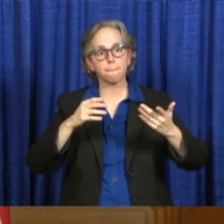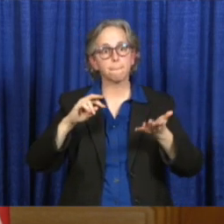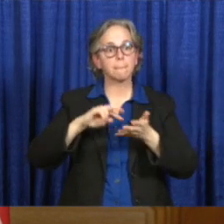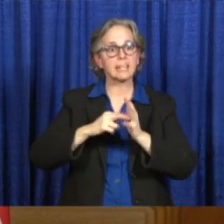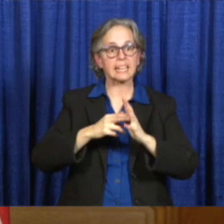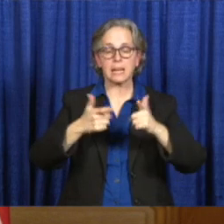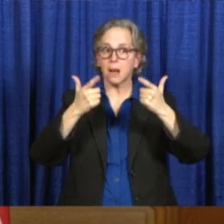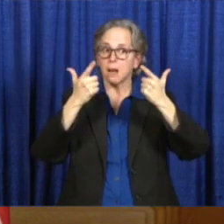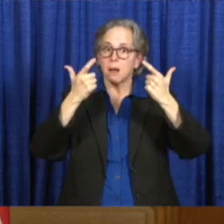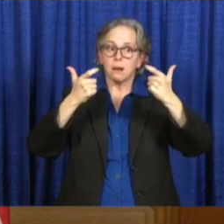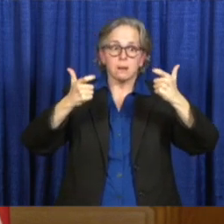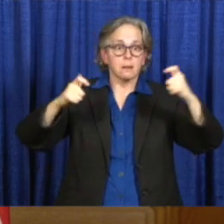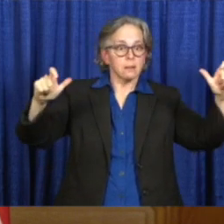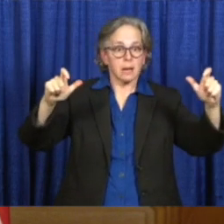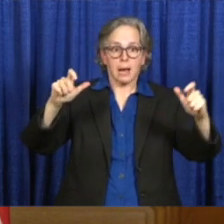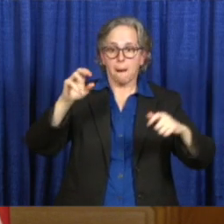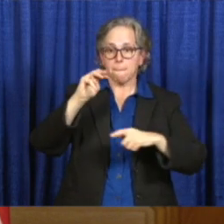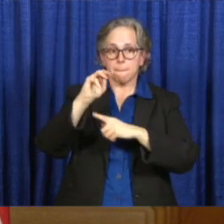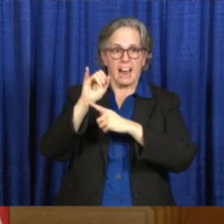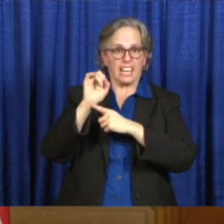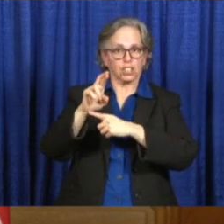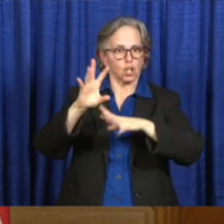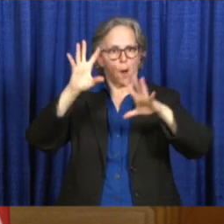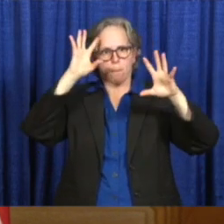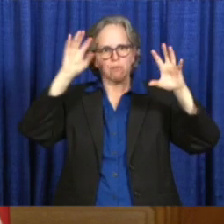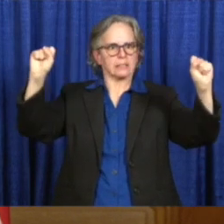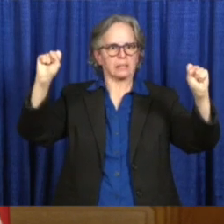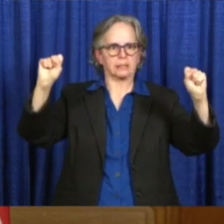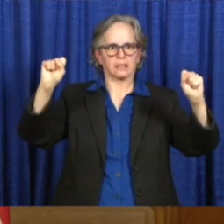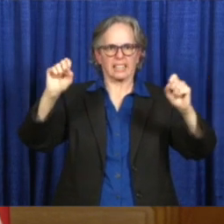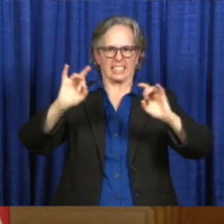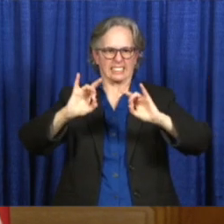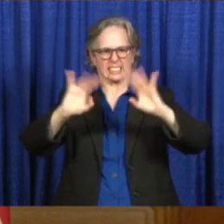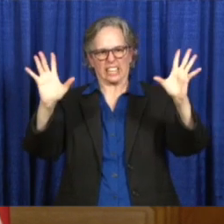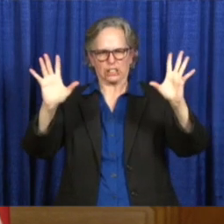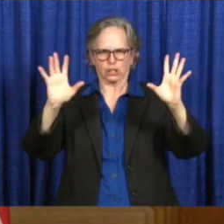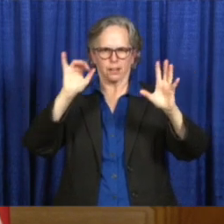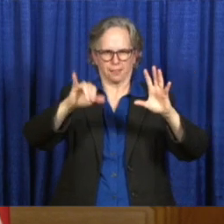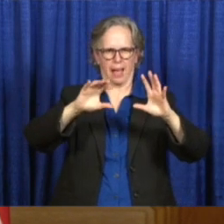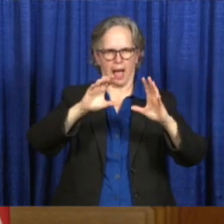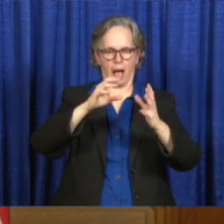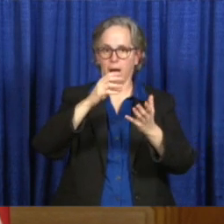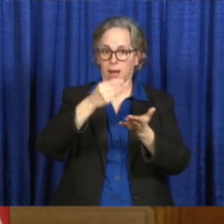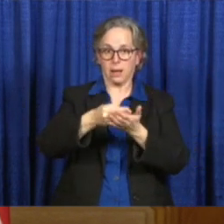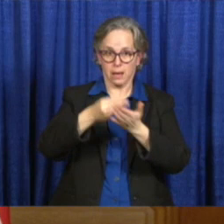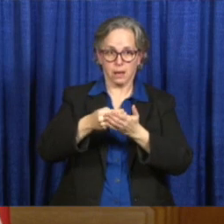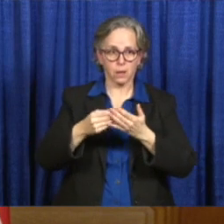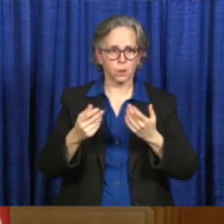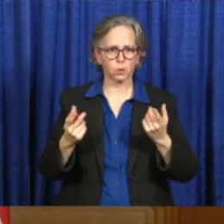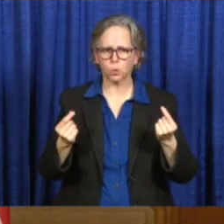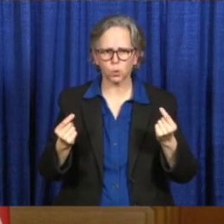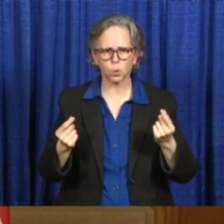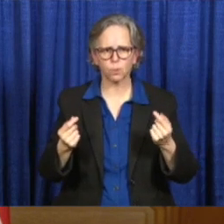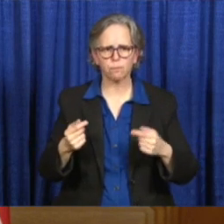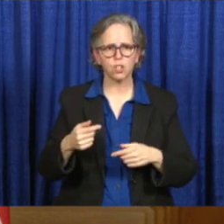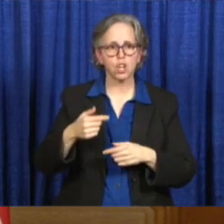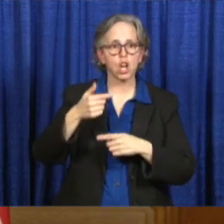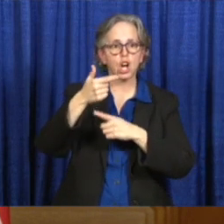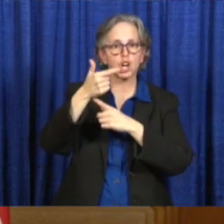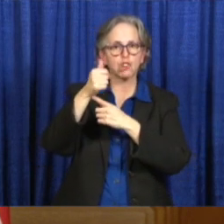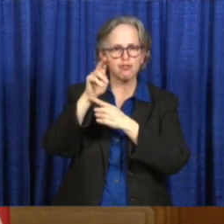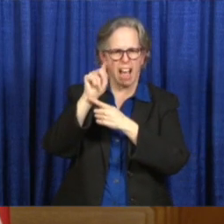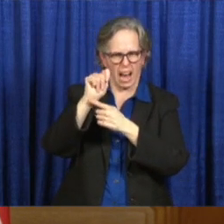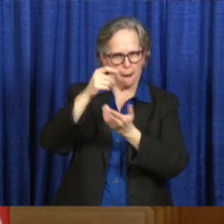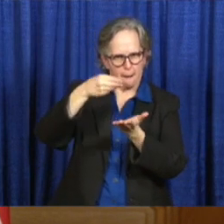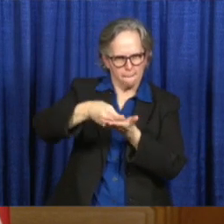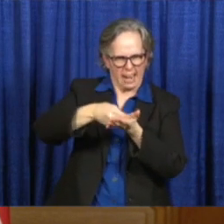President yesterday. Provides grants from FEMA both to the state and local governments